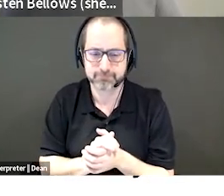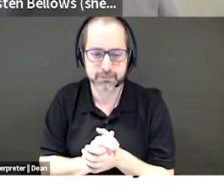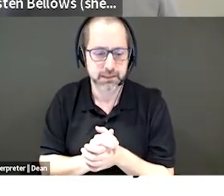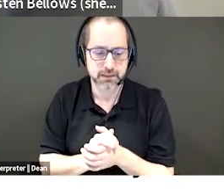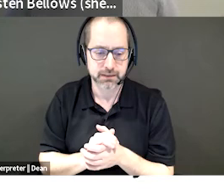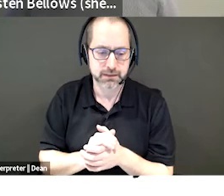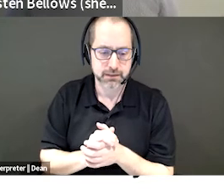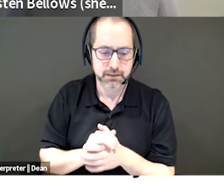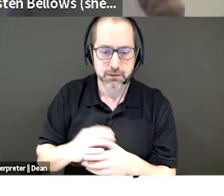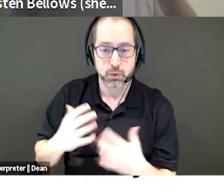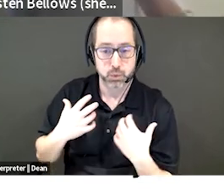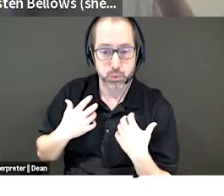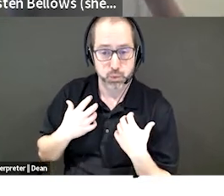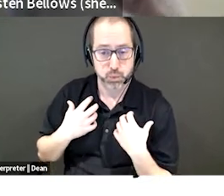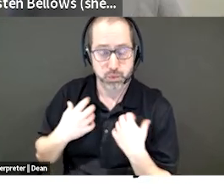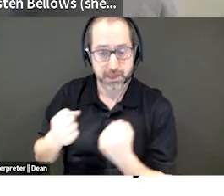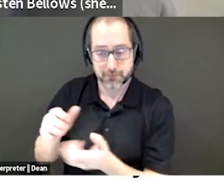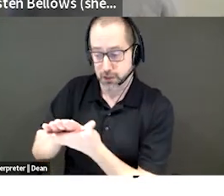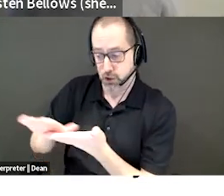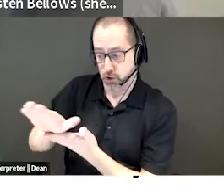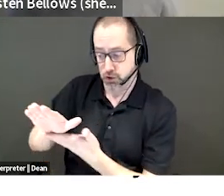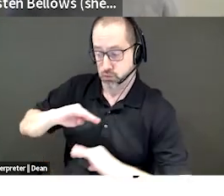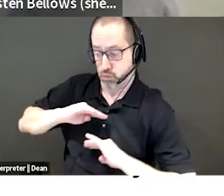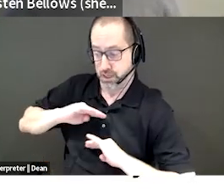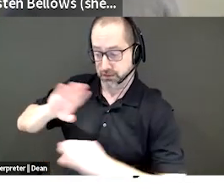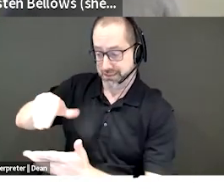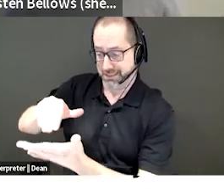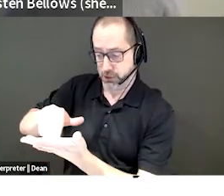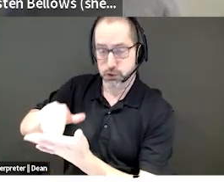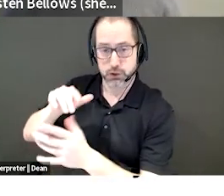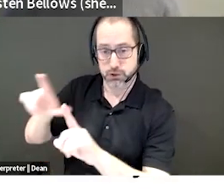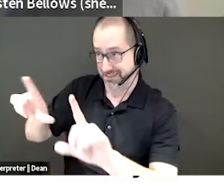Recovery College Wellness Center will just be under like our services.